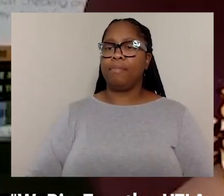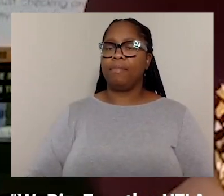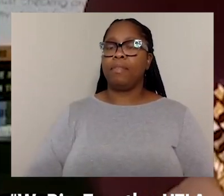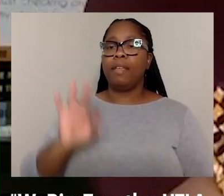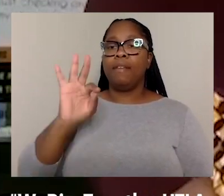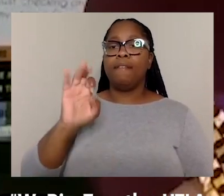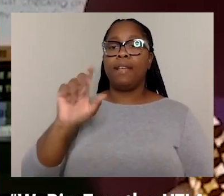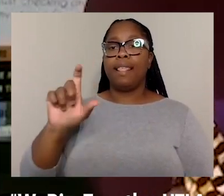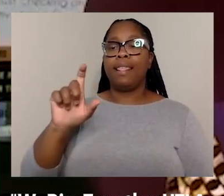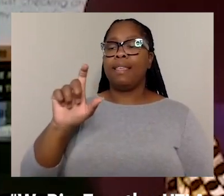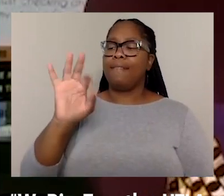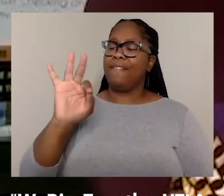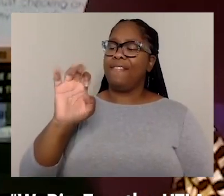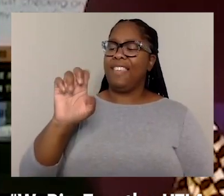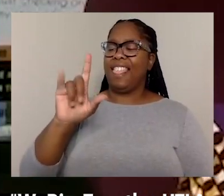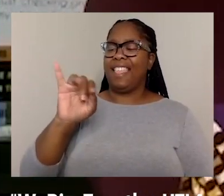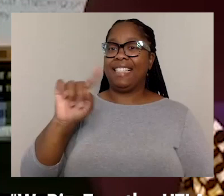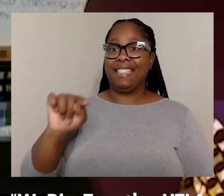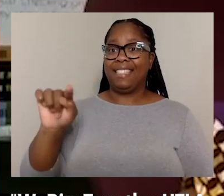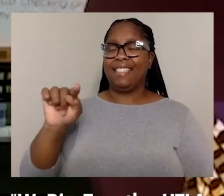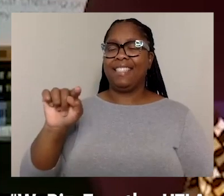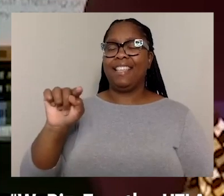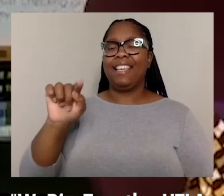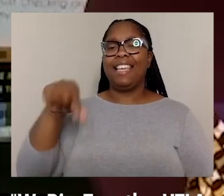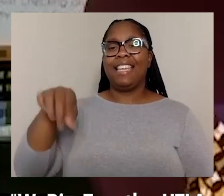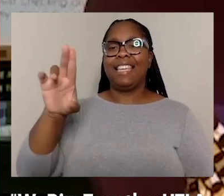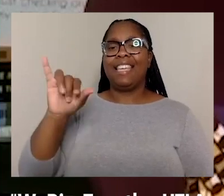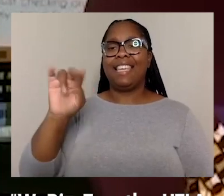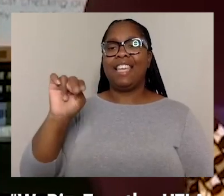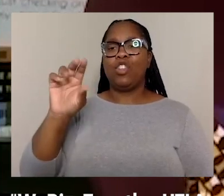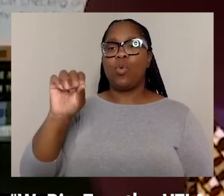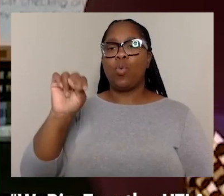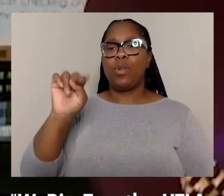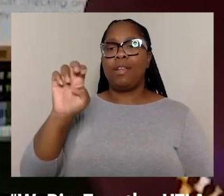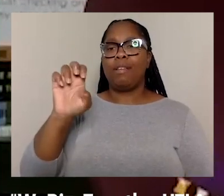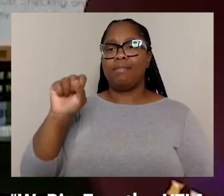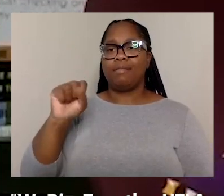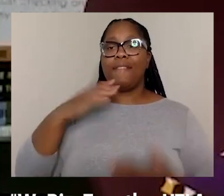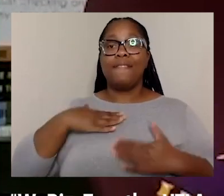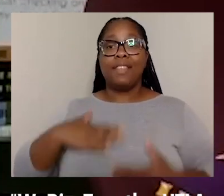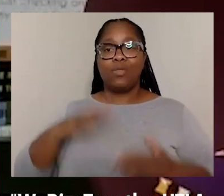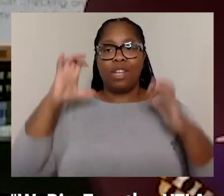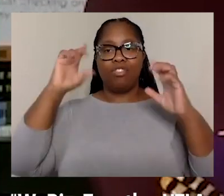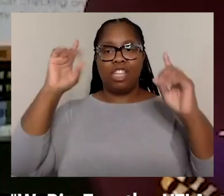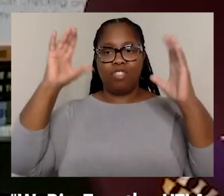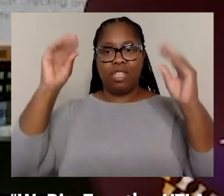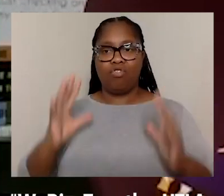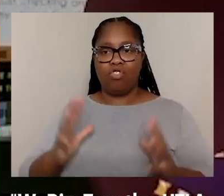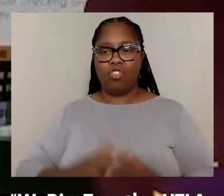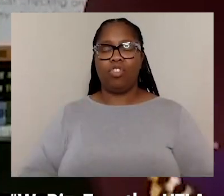Felix Quinones, itinerant physical education teacher.